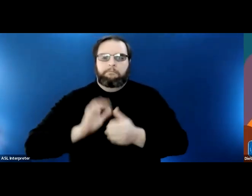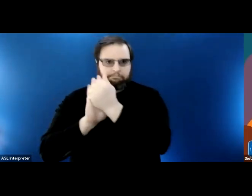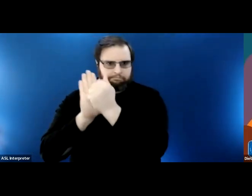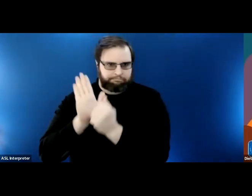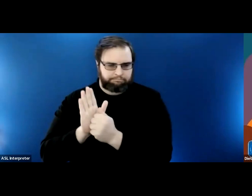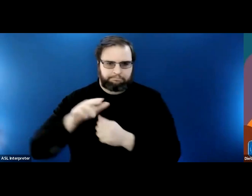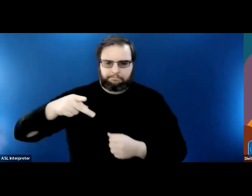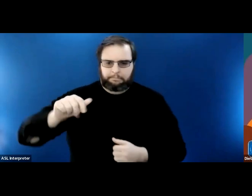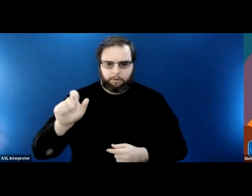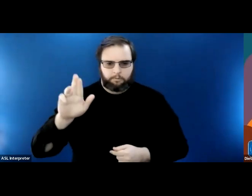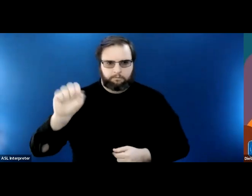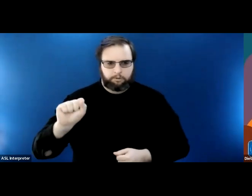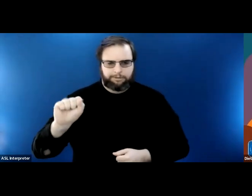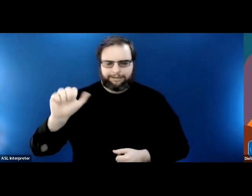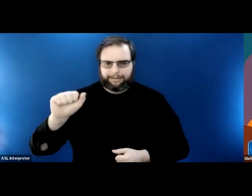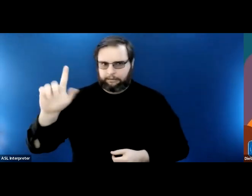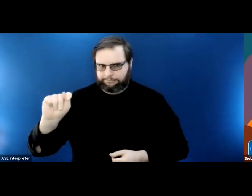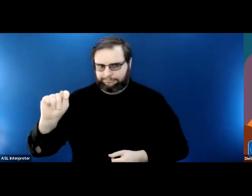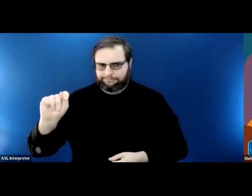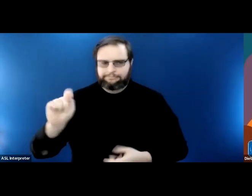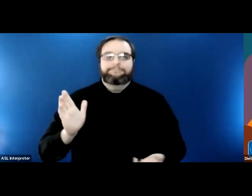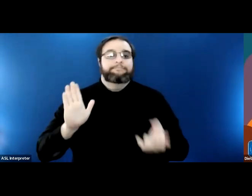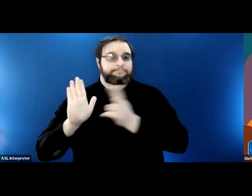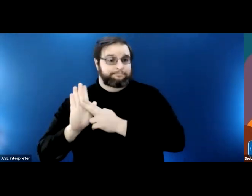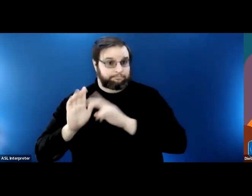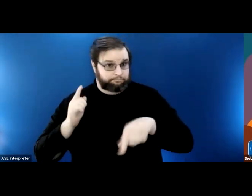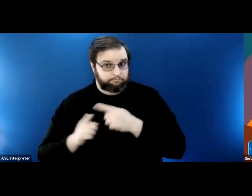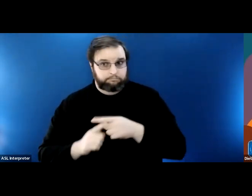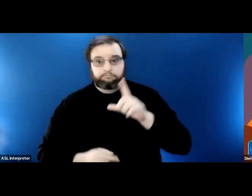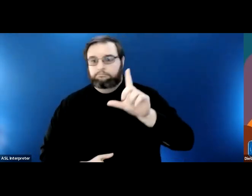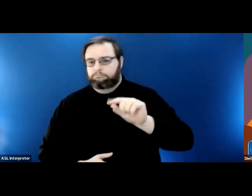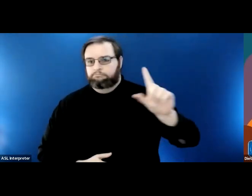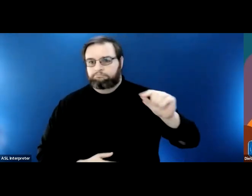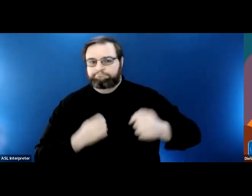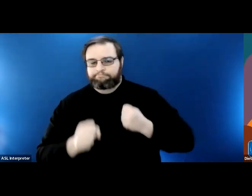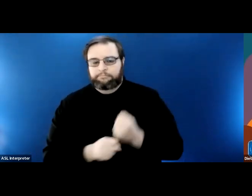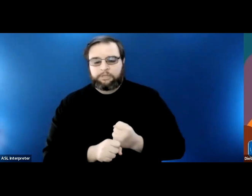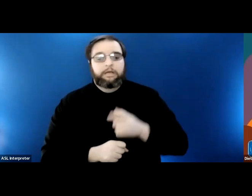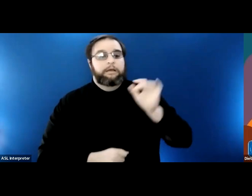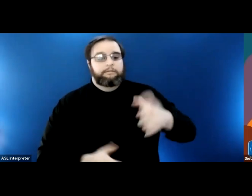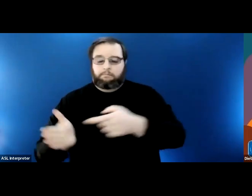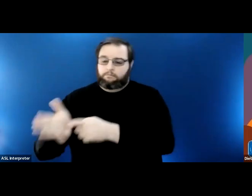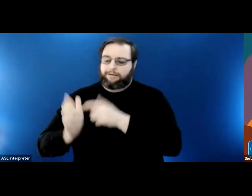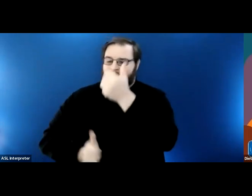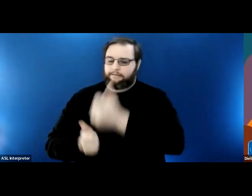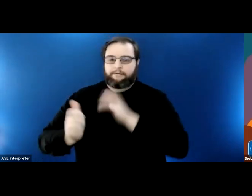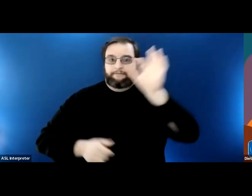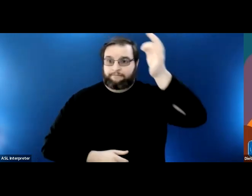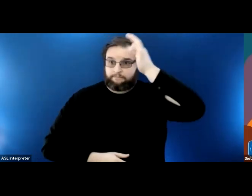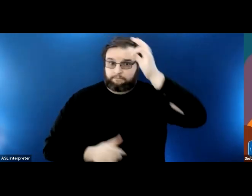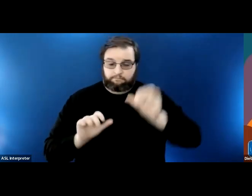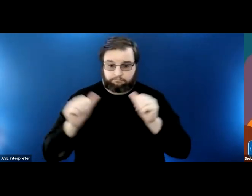2020. As you know, the Partners Act requires every federal agency to develop annual